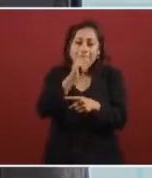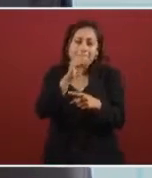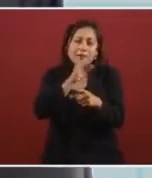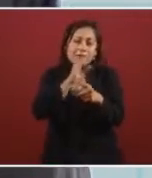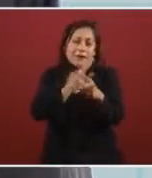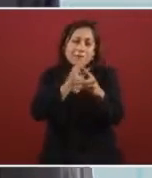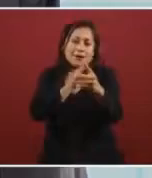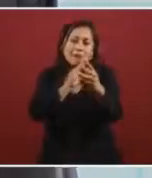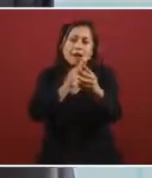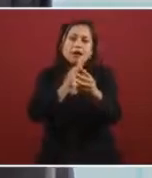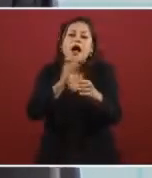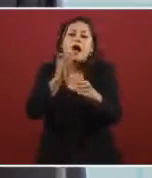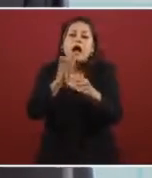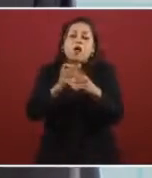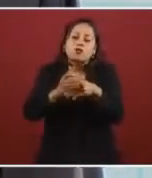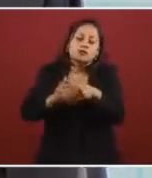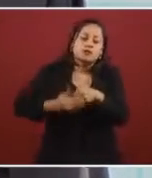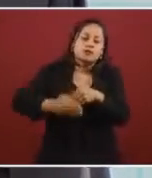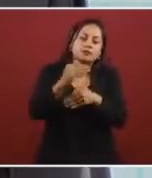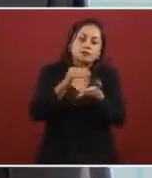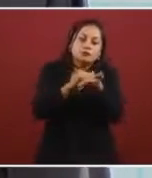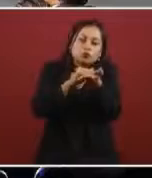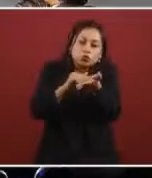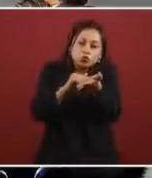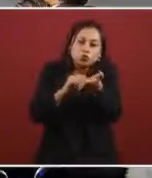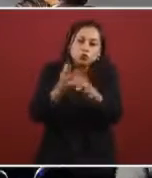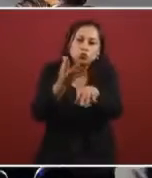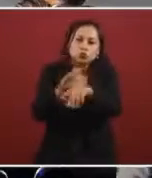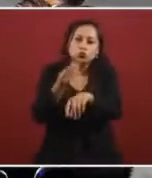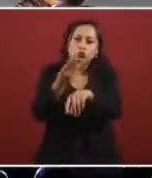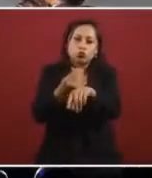the medications. All of it.